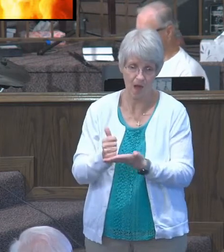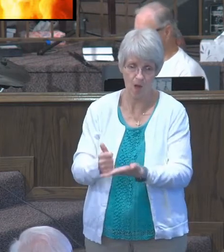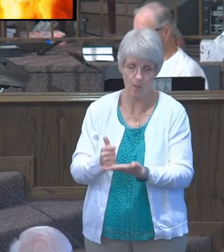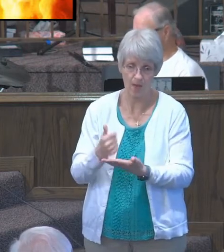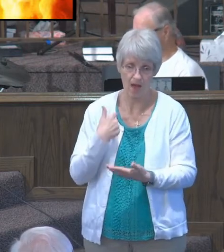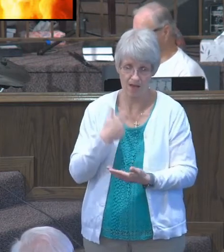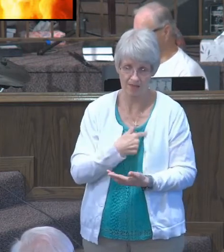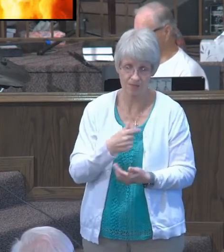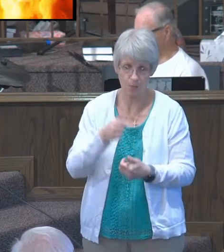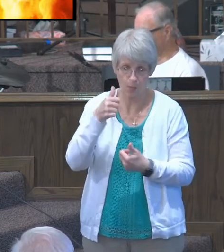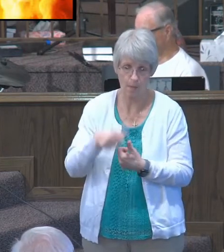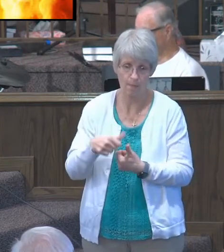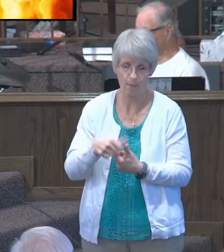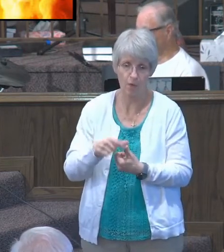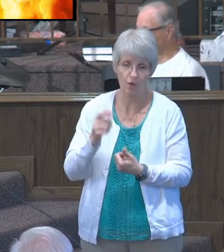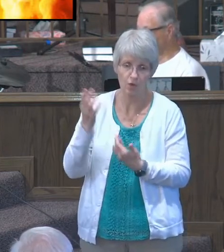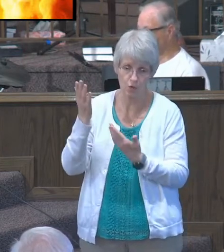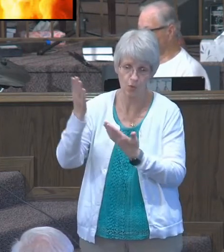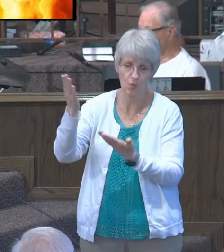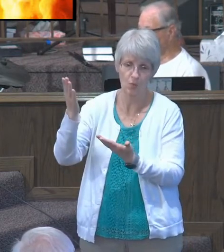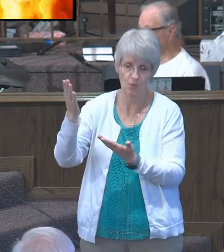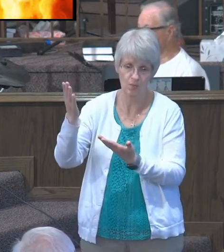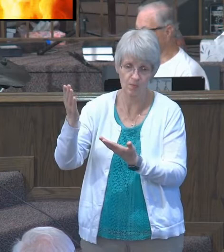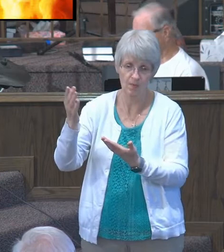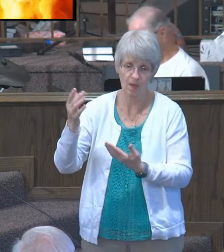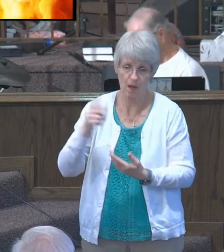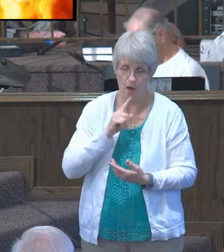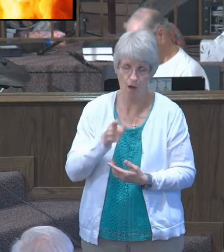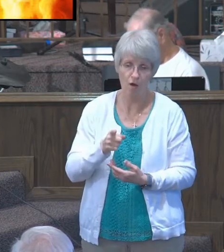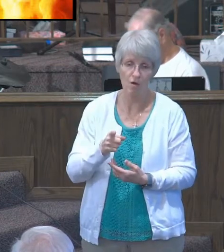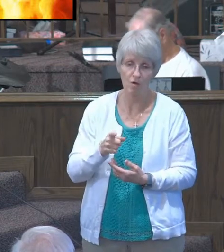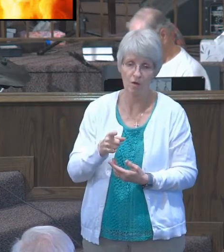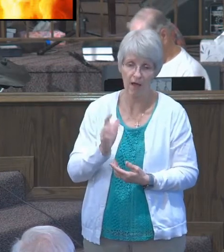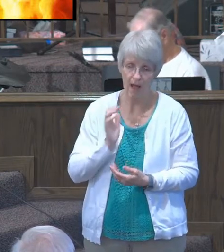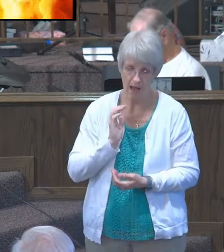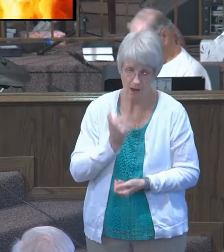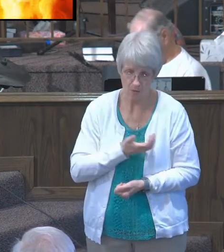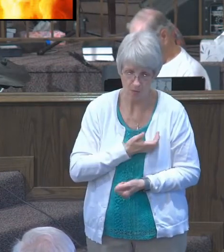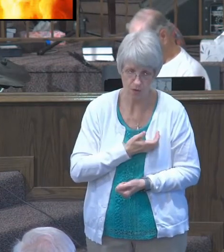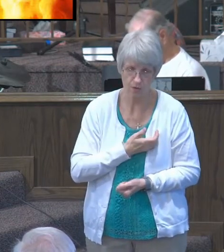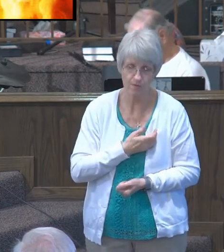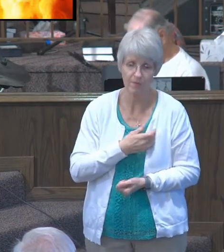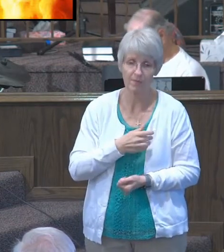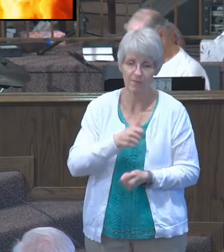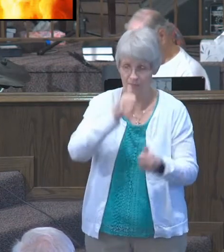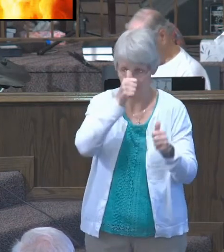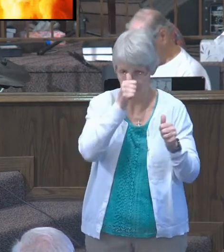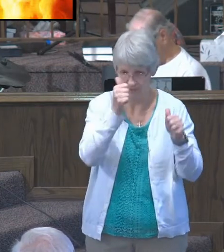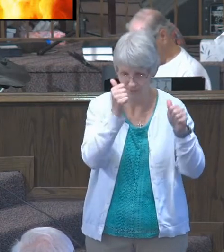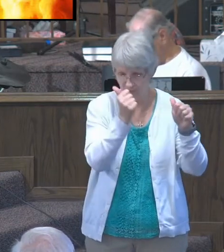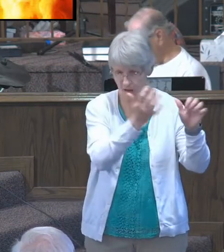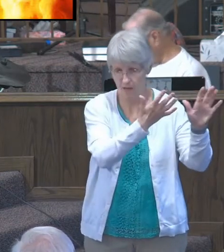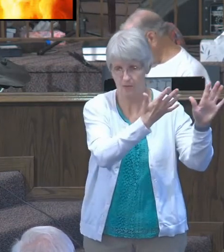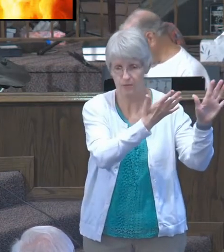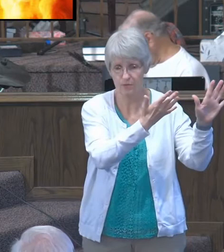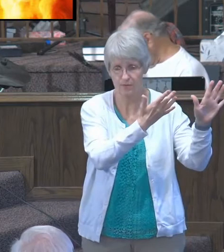are our Father. And all that we do as fathers here on earth, I